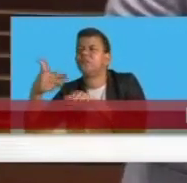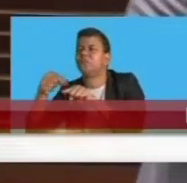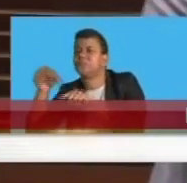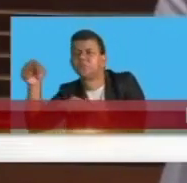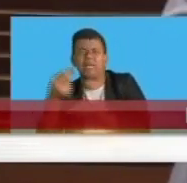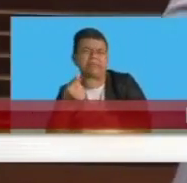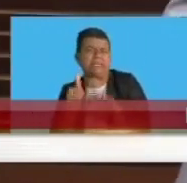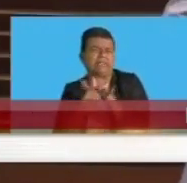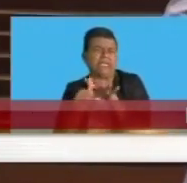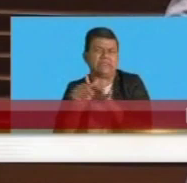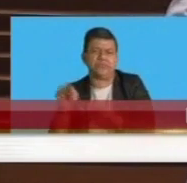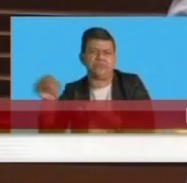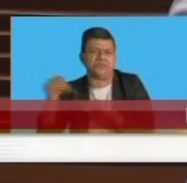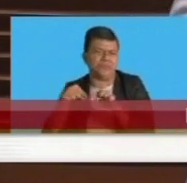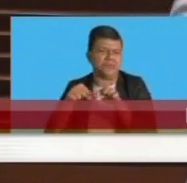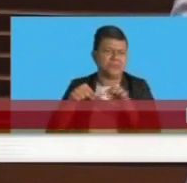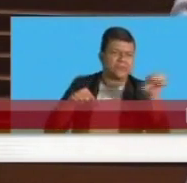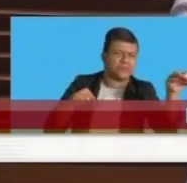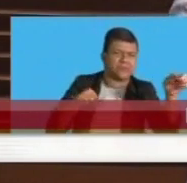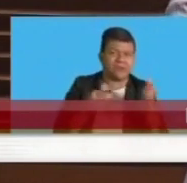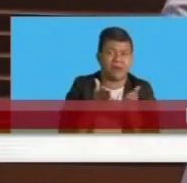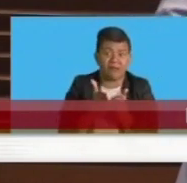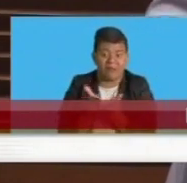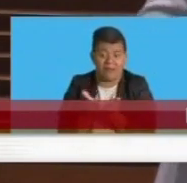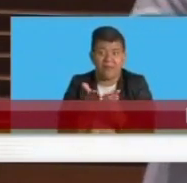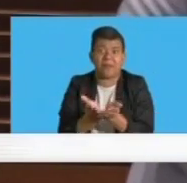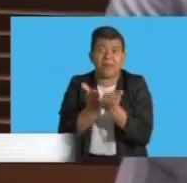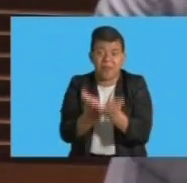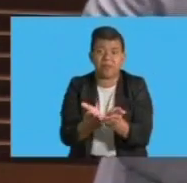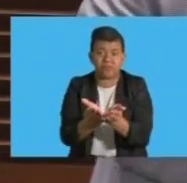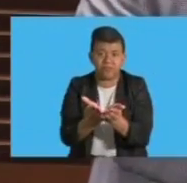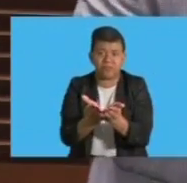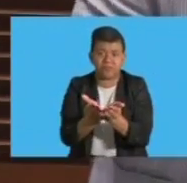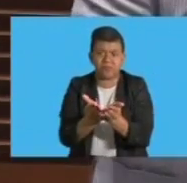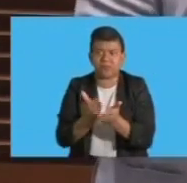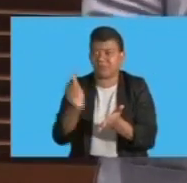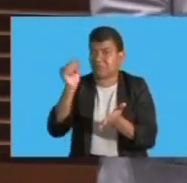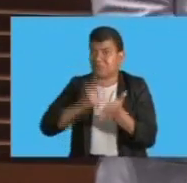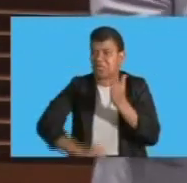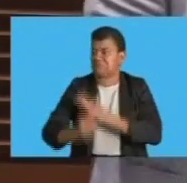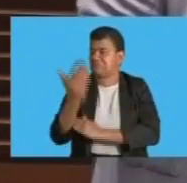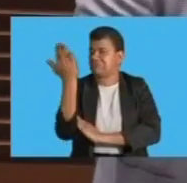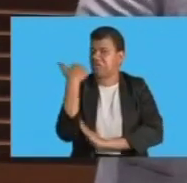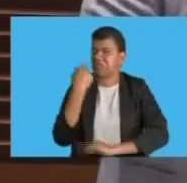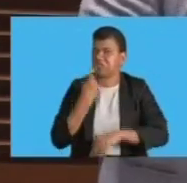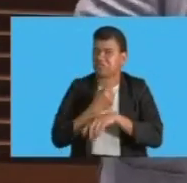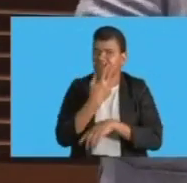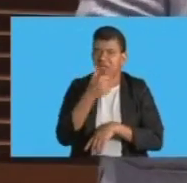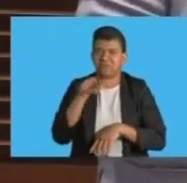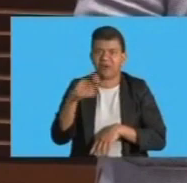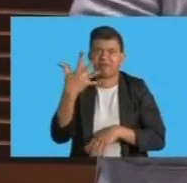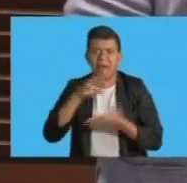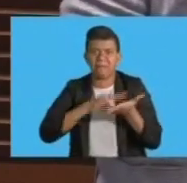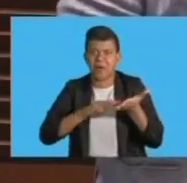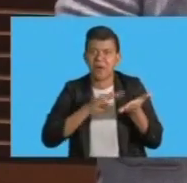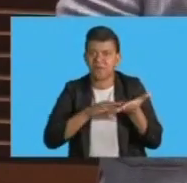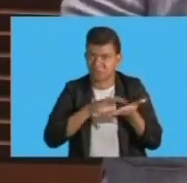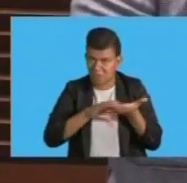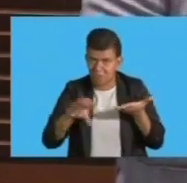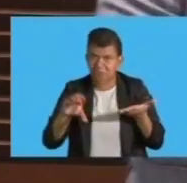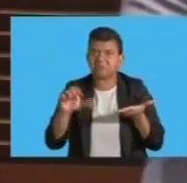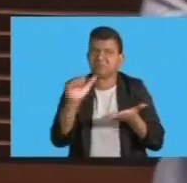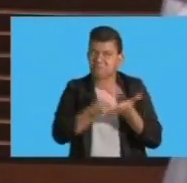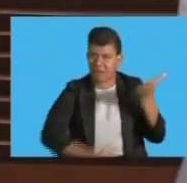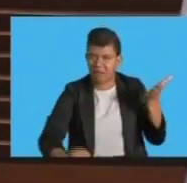vessel Veivueti, which was purchased last year for about 8.5 billion. And this has been traveling around the maritime areas, and it is our